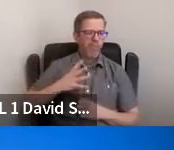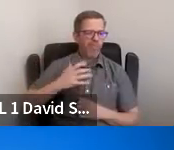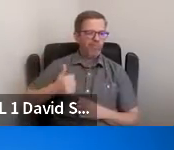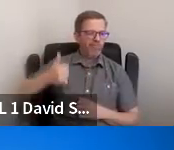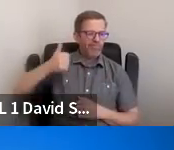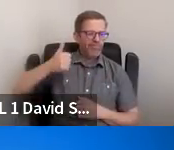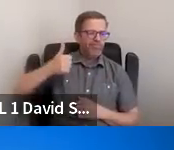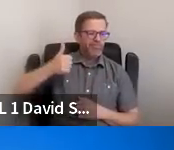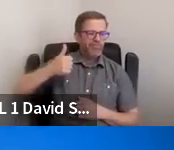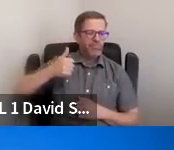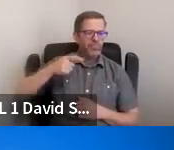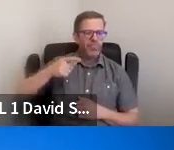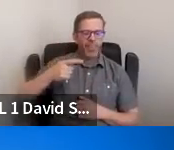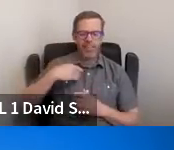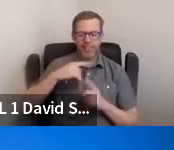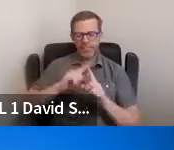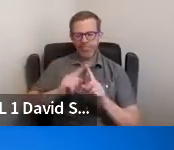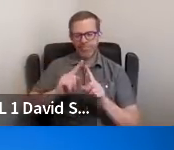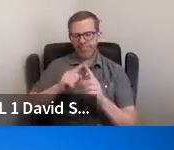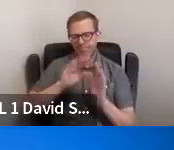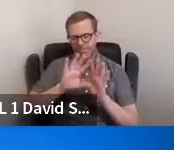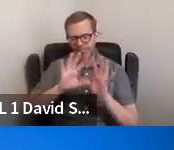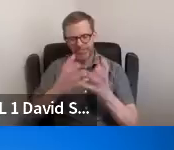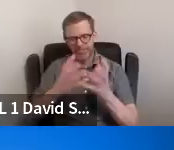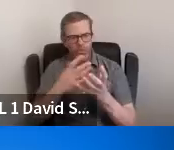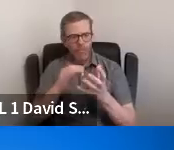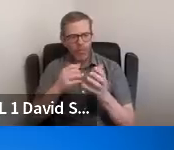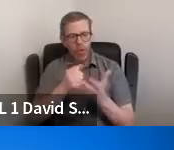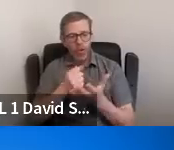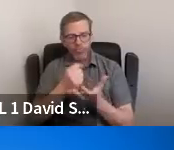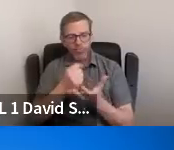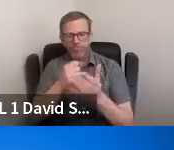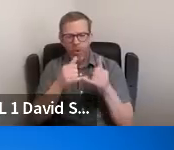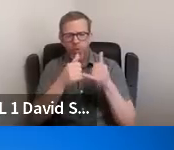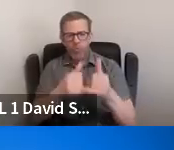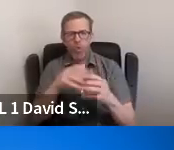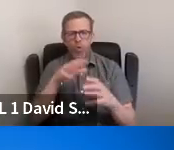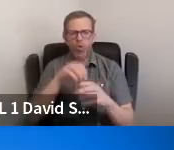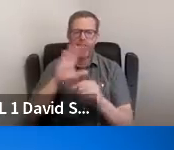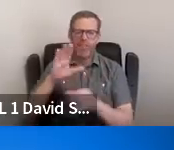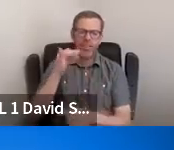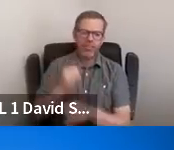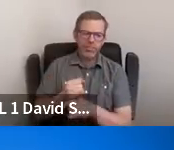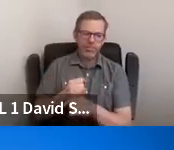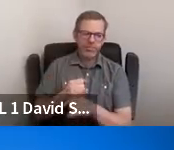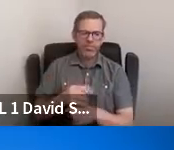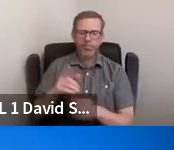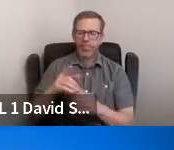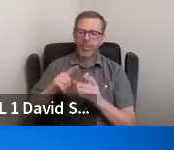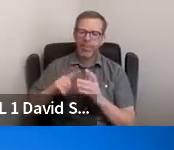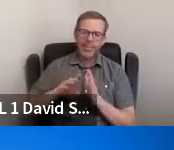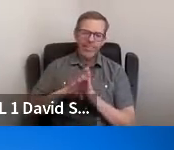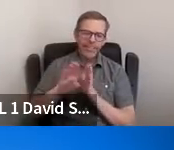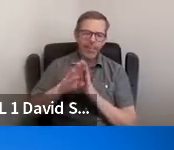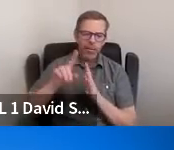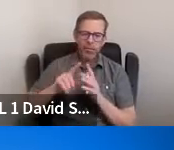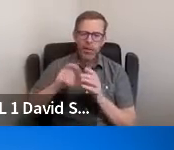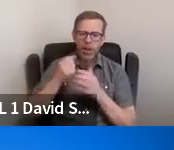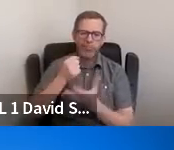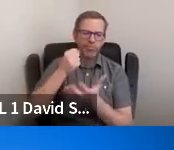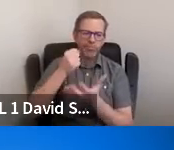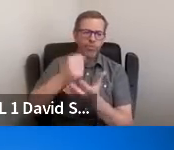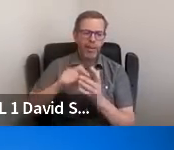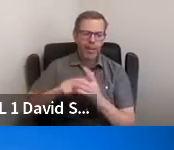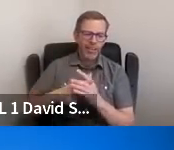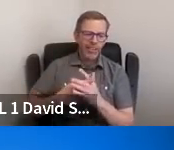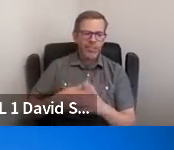a portfolio of awards within the mission of a particular institute. They develop grant initiatives. They provide programmatic,